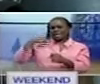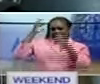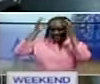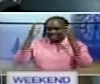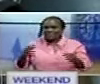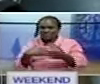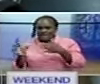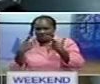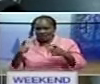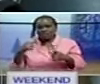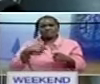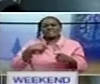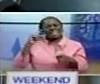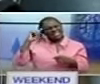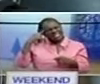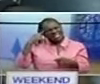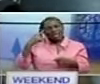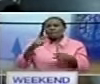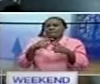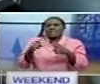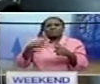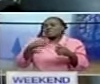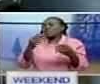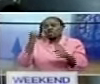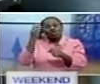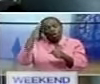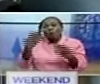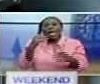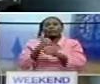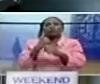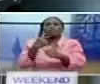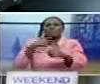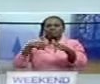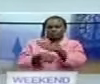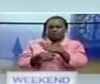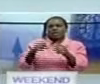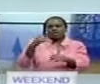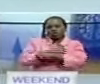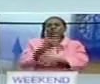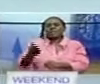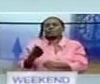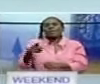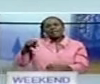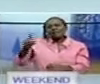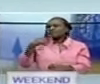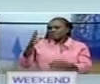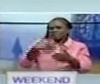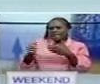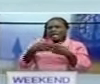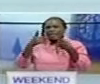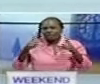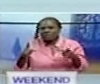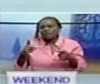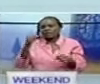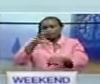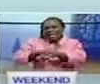I thought of doing sign language for quite some time, but I didn't know where to do it until I got to school last year. Susan says the sign language course took